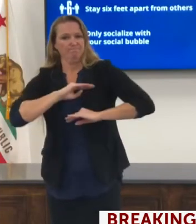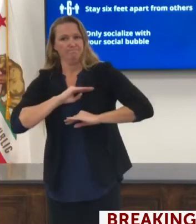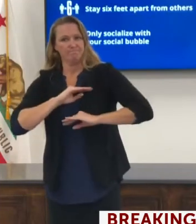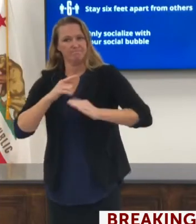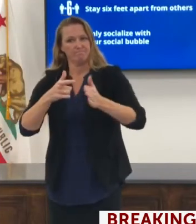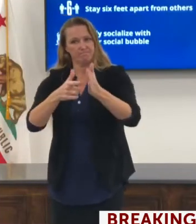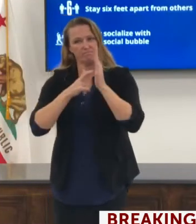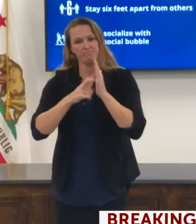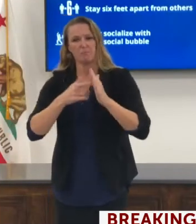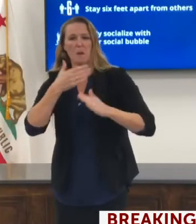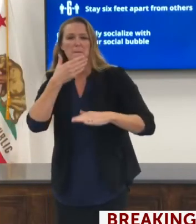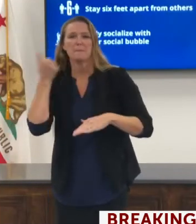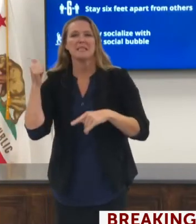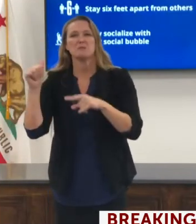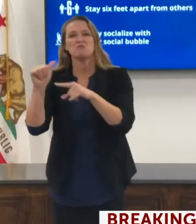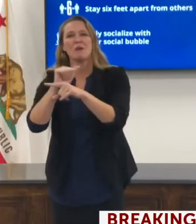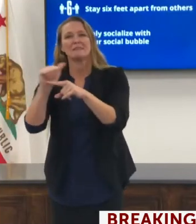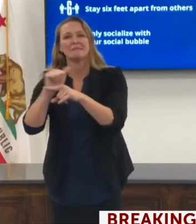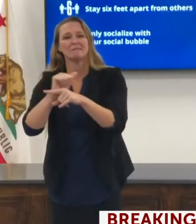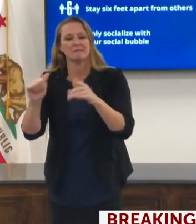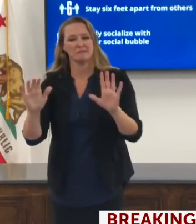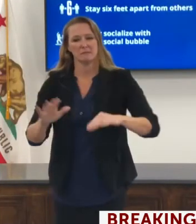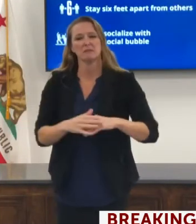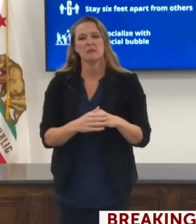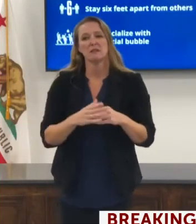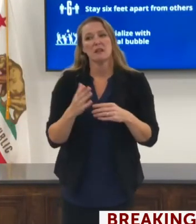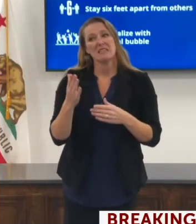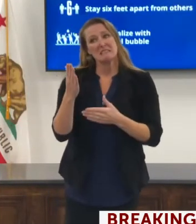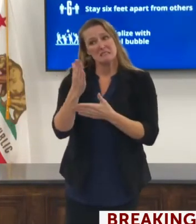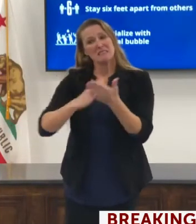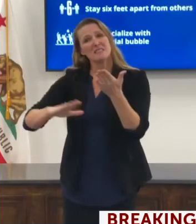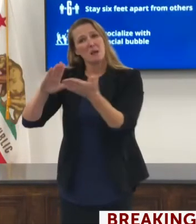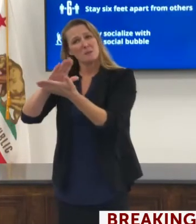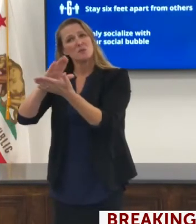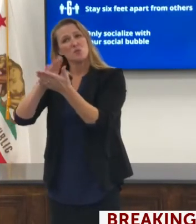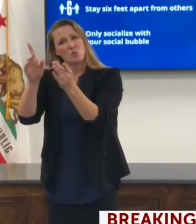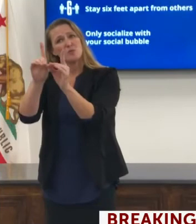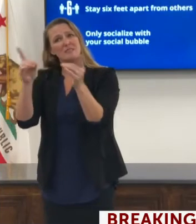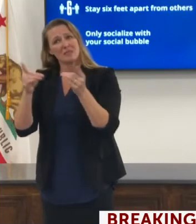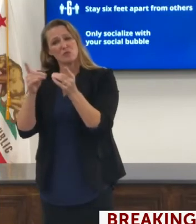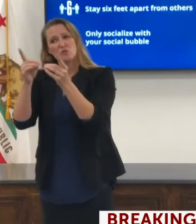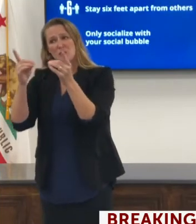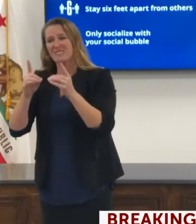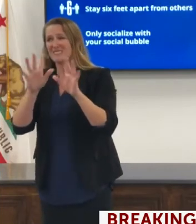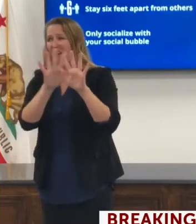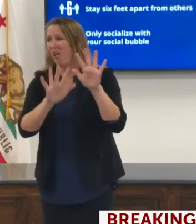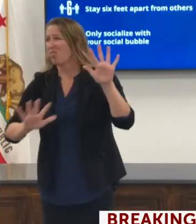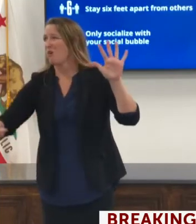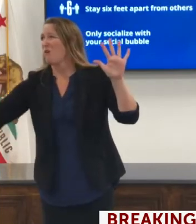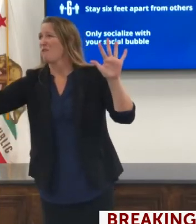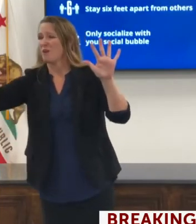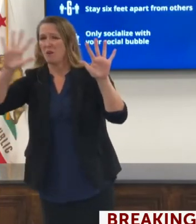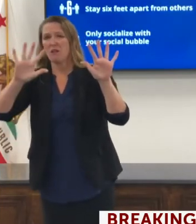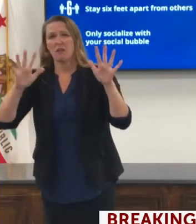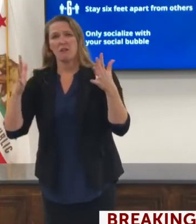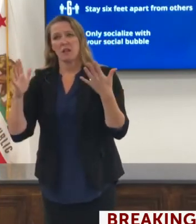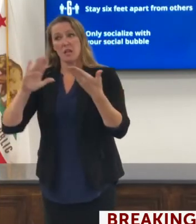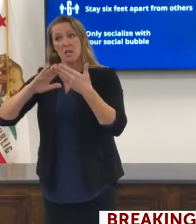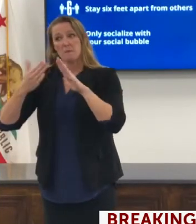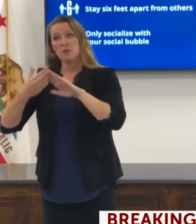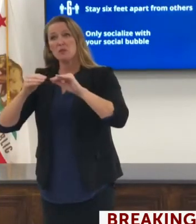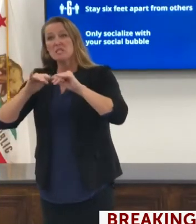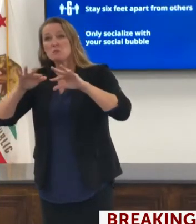And I think some school districts across the country, especially when the community transmission is low, are doing a very good job